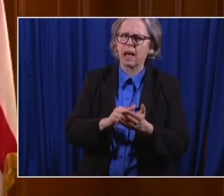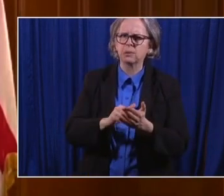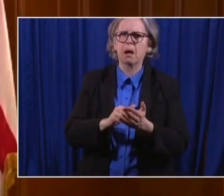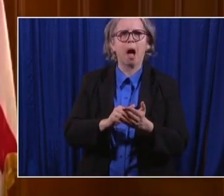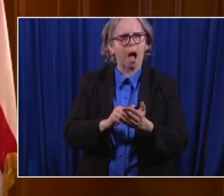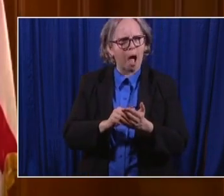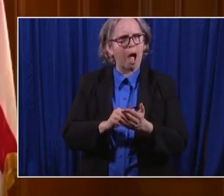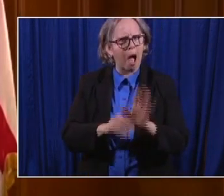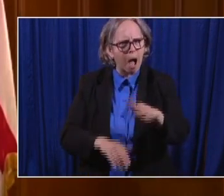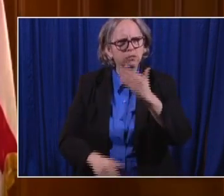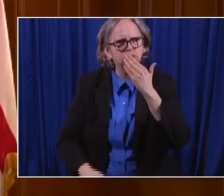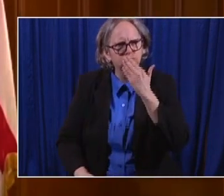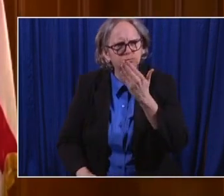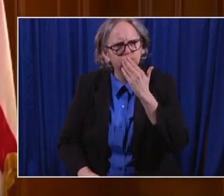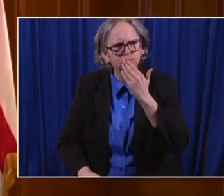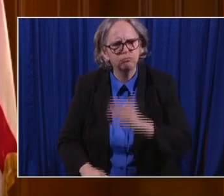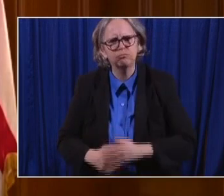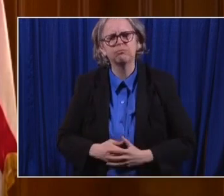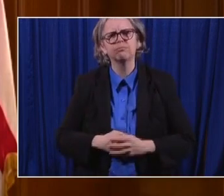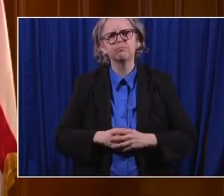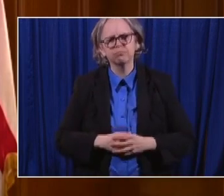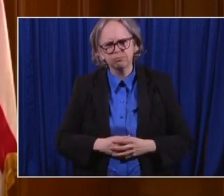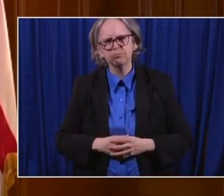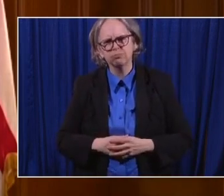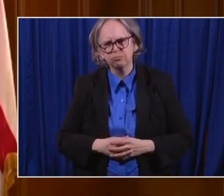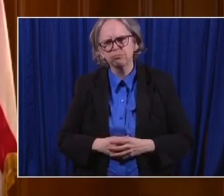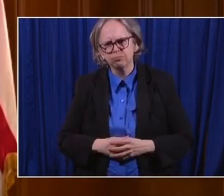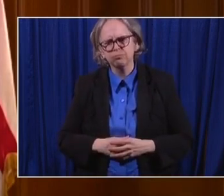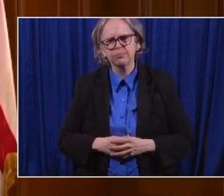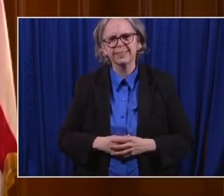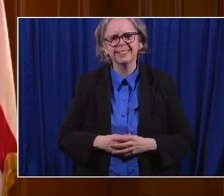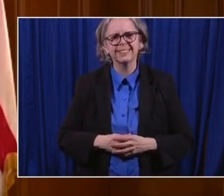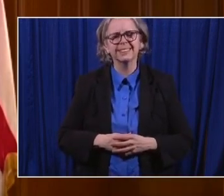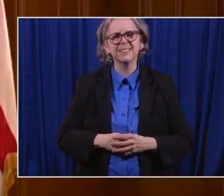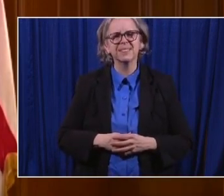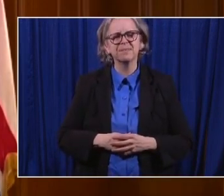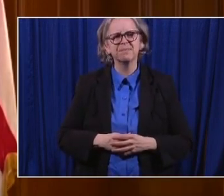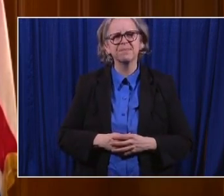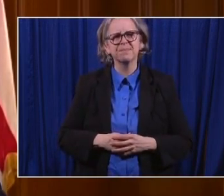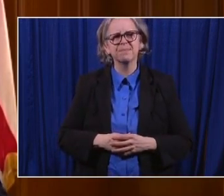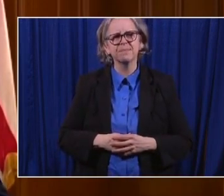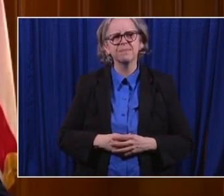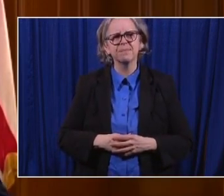number of first doses. I want to look at the